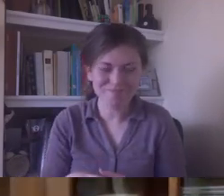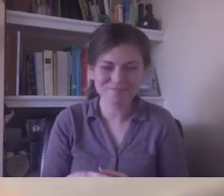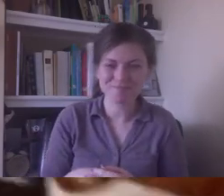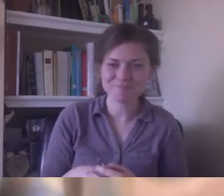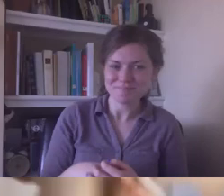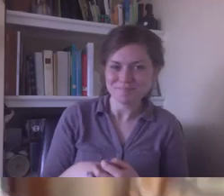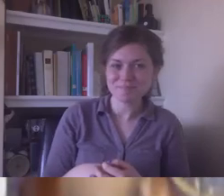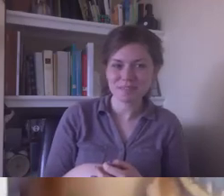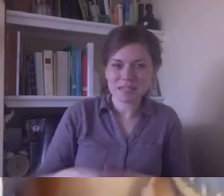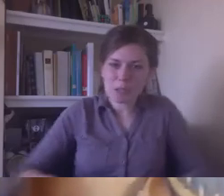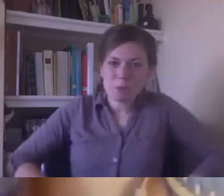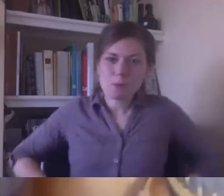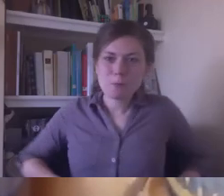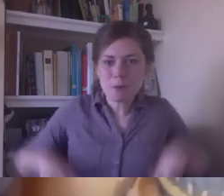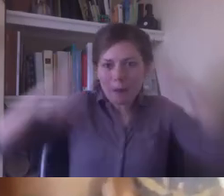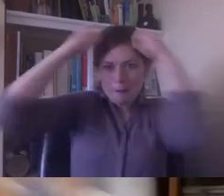Squeeze, snap, flop.